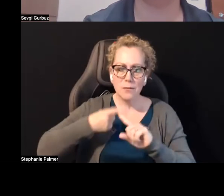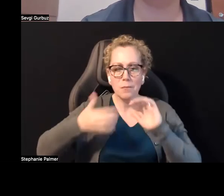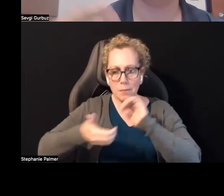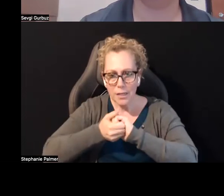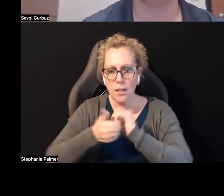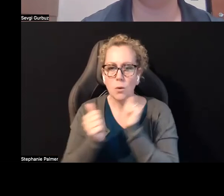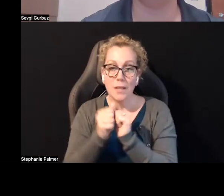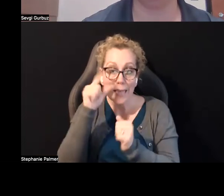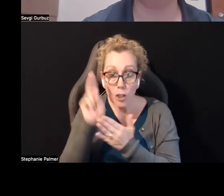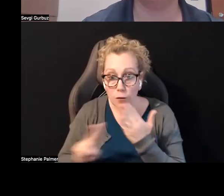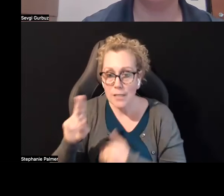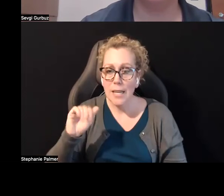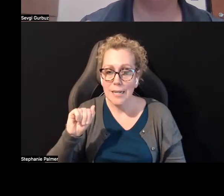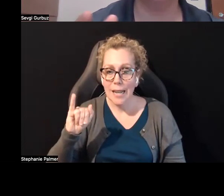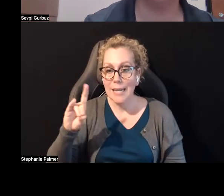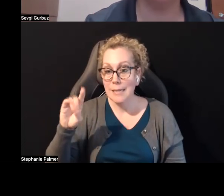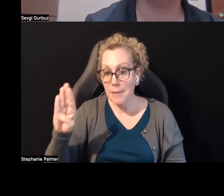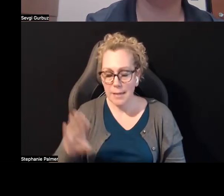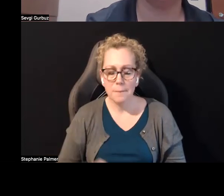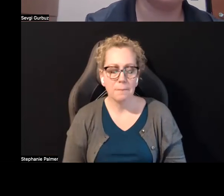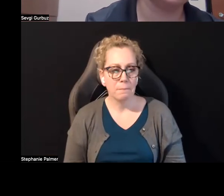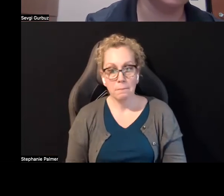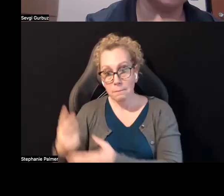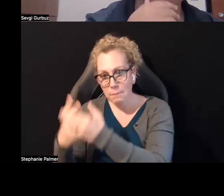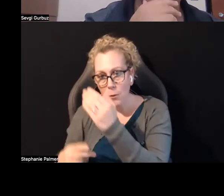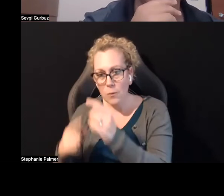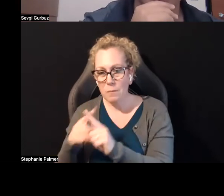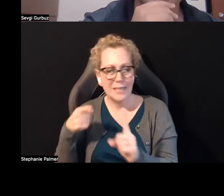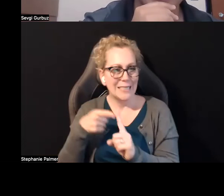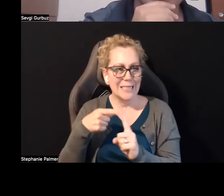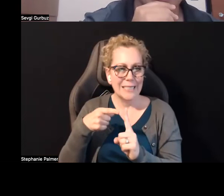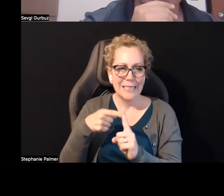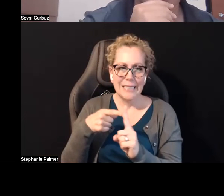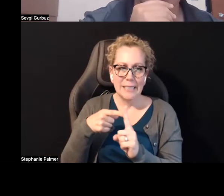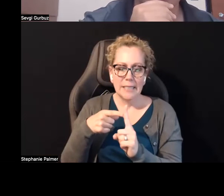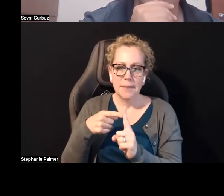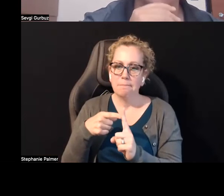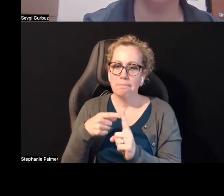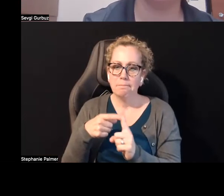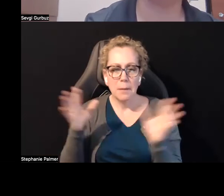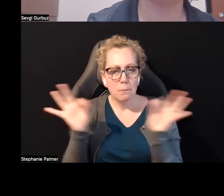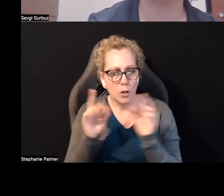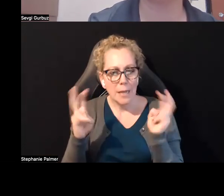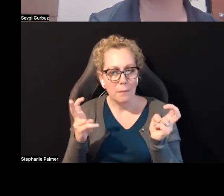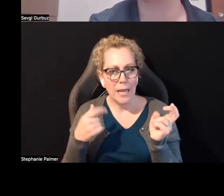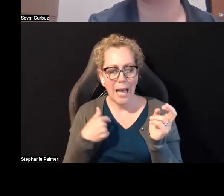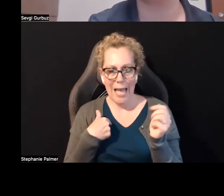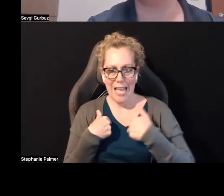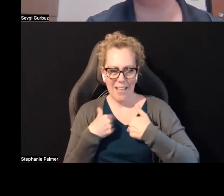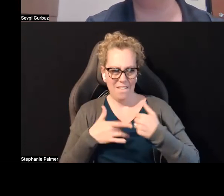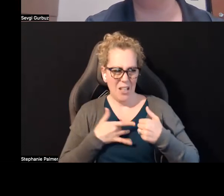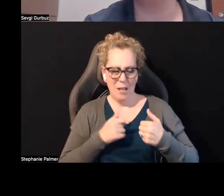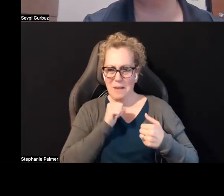with Gallaudet and AIDB. But this one is especially is a topic where I think I'm really not the person most